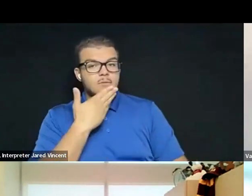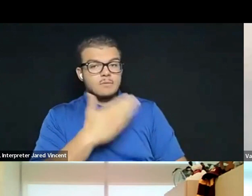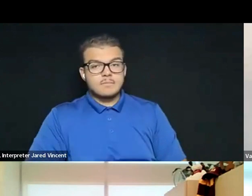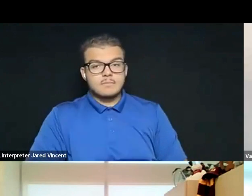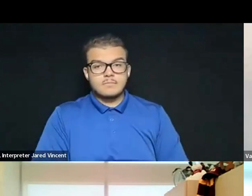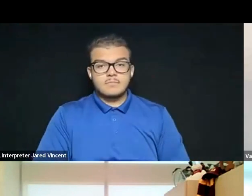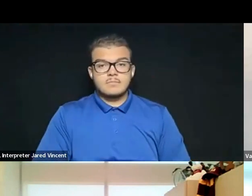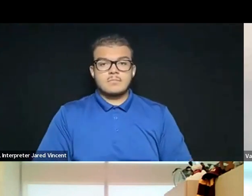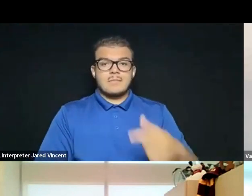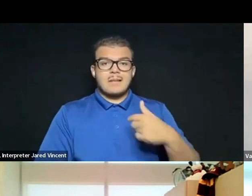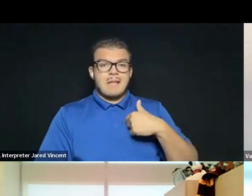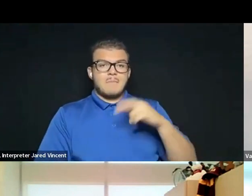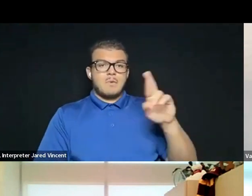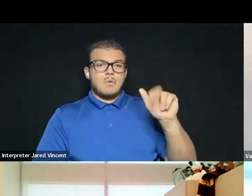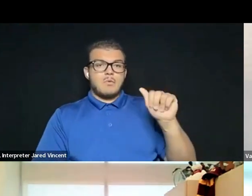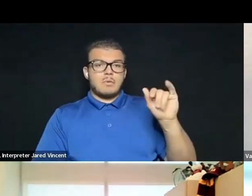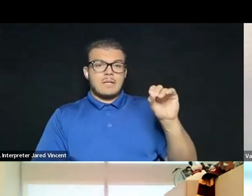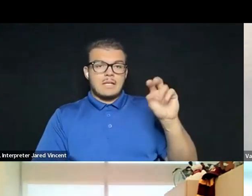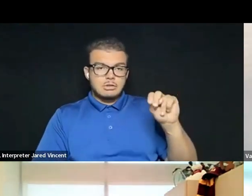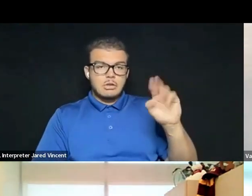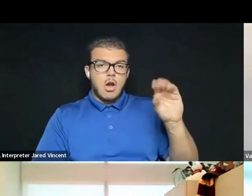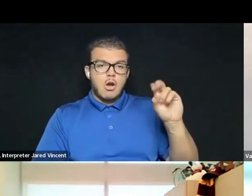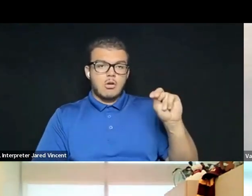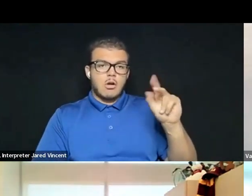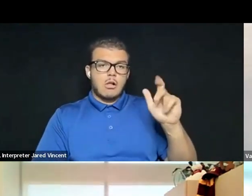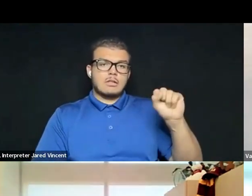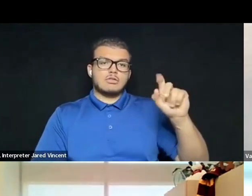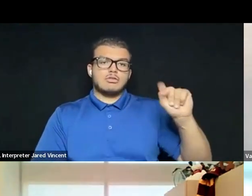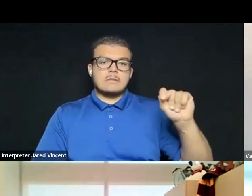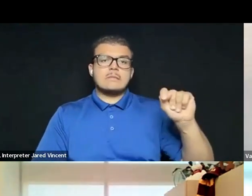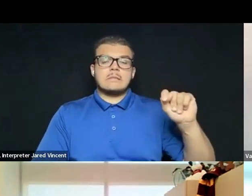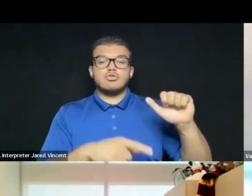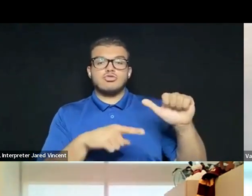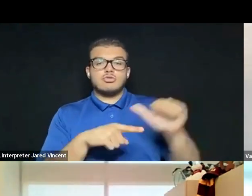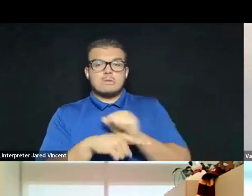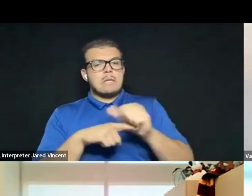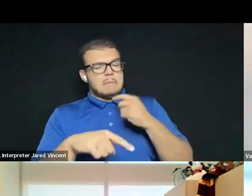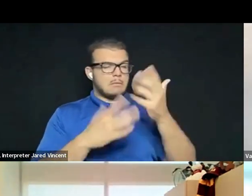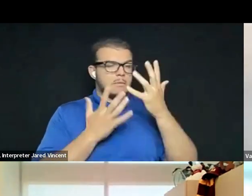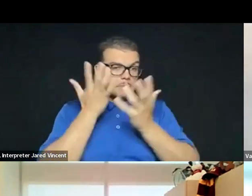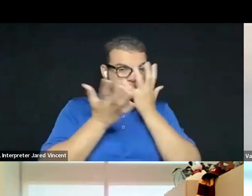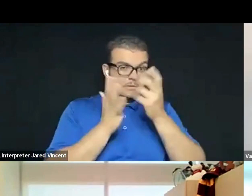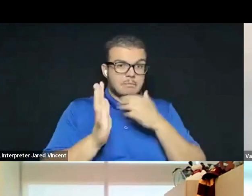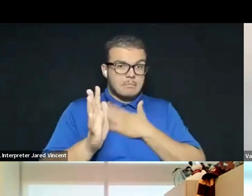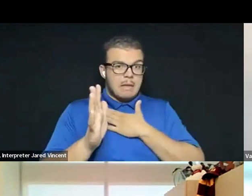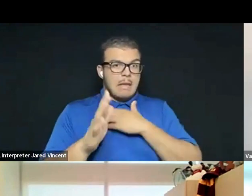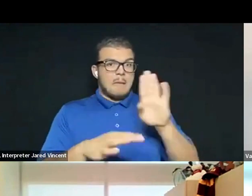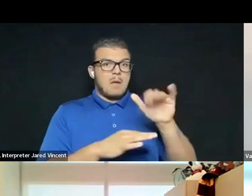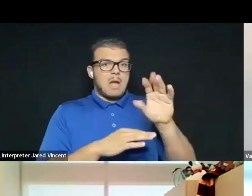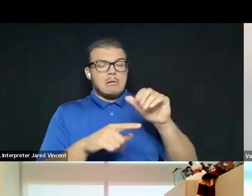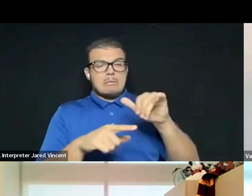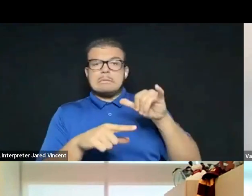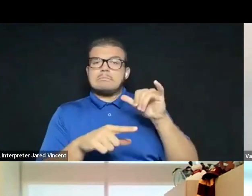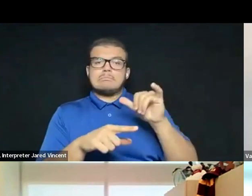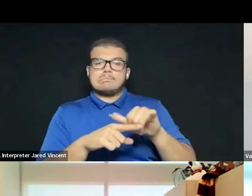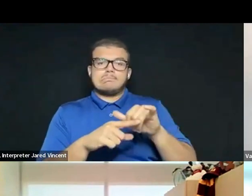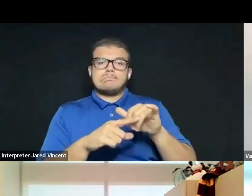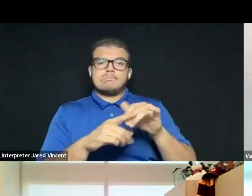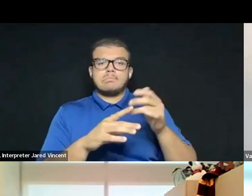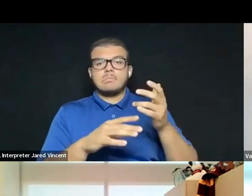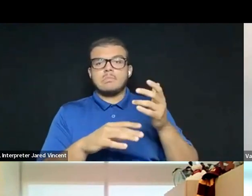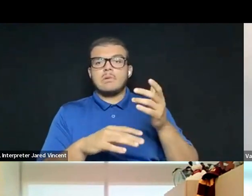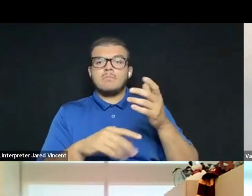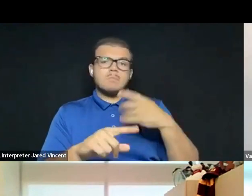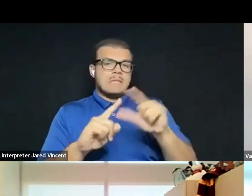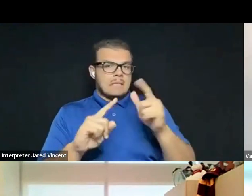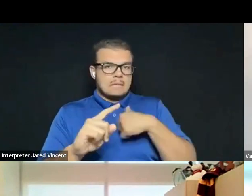I'm a radiation oncologist by training, and I was a little embarrassed about how long my bio was there, but I was not here in